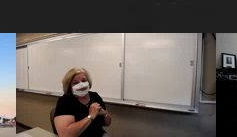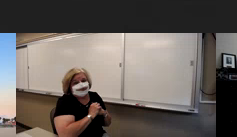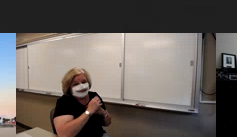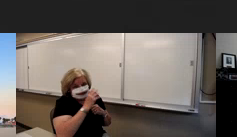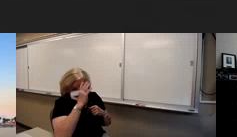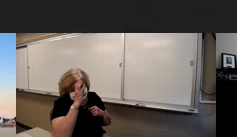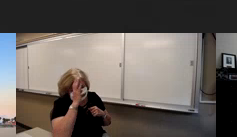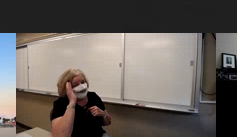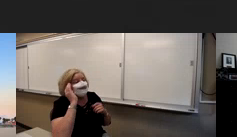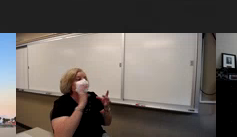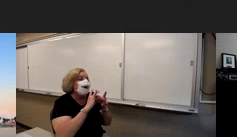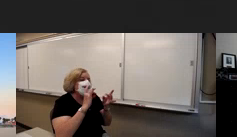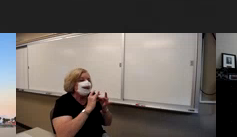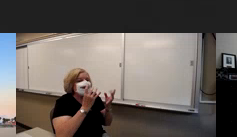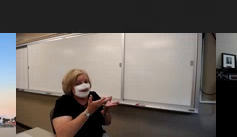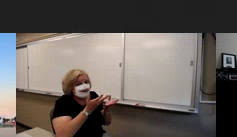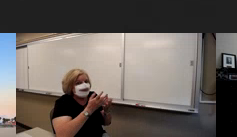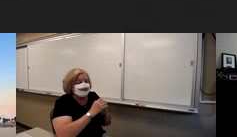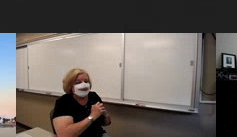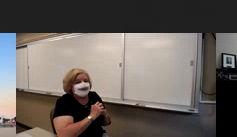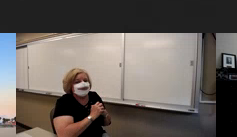or comments?